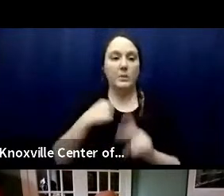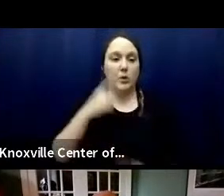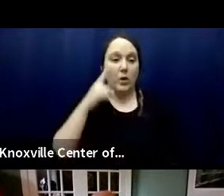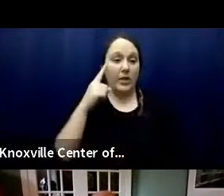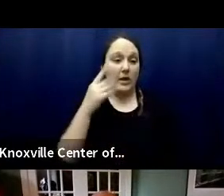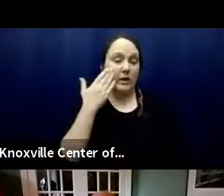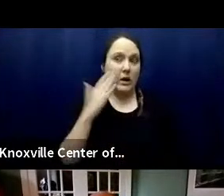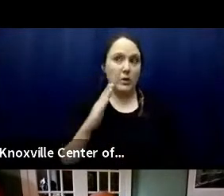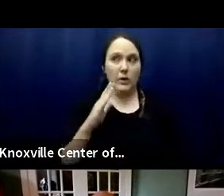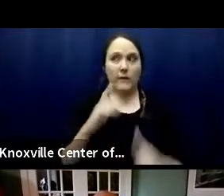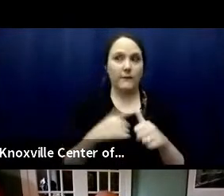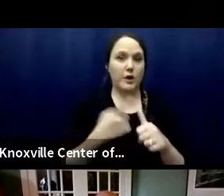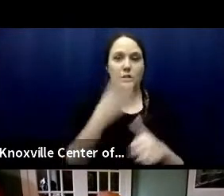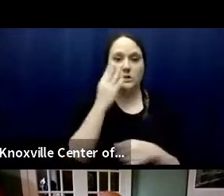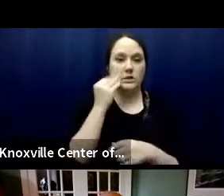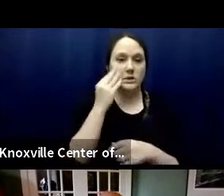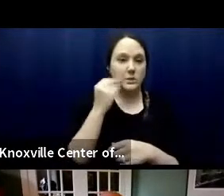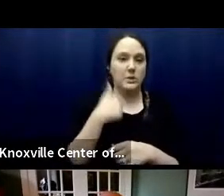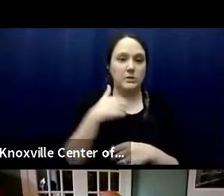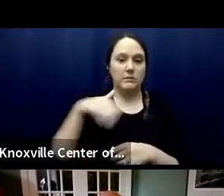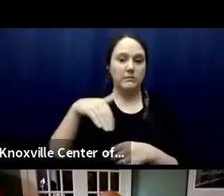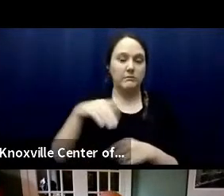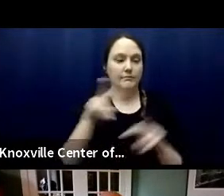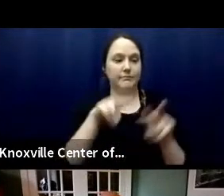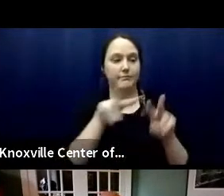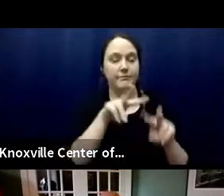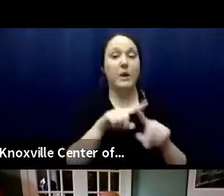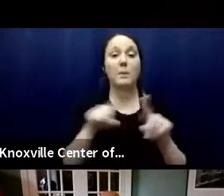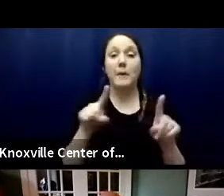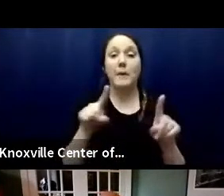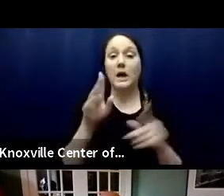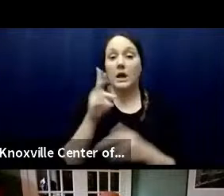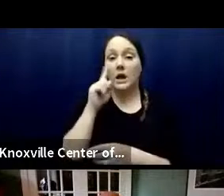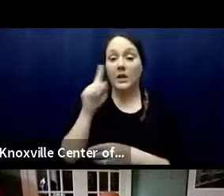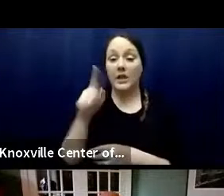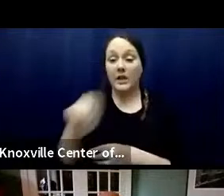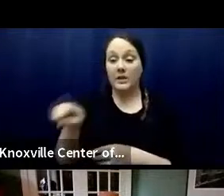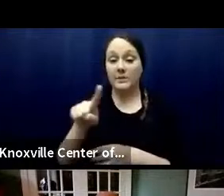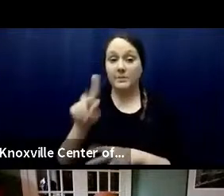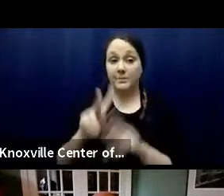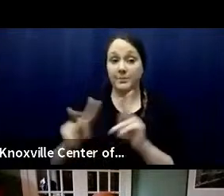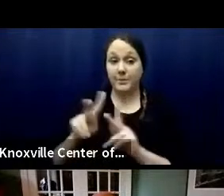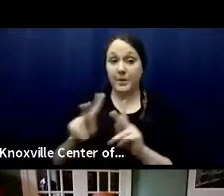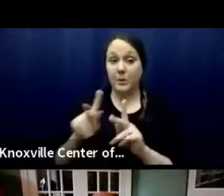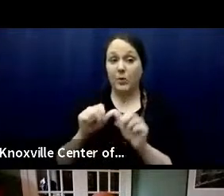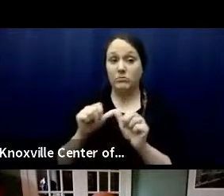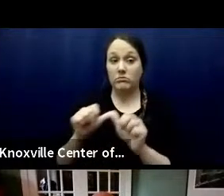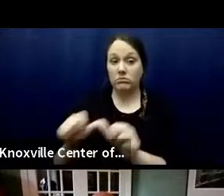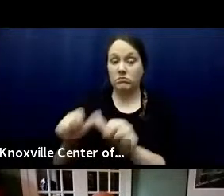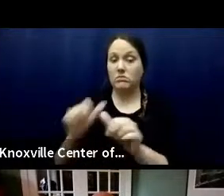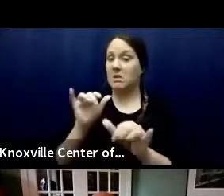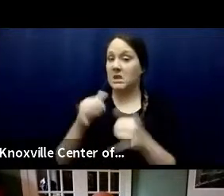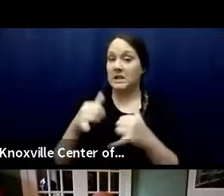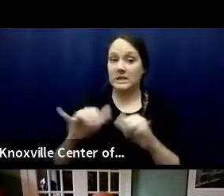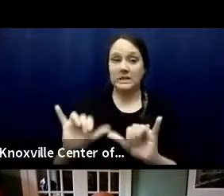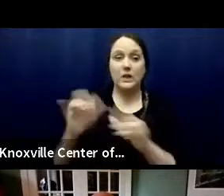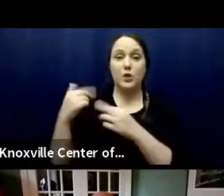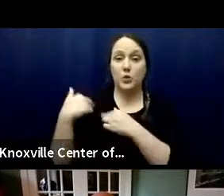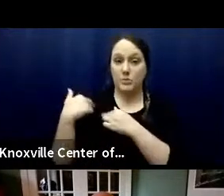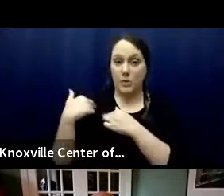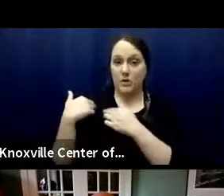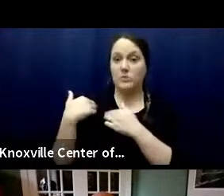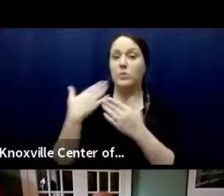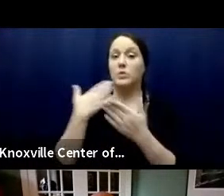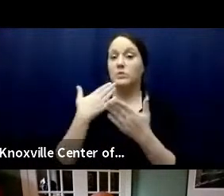firsthand experience because I haven't been out looking around, but I think these people, many have remained responsible, and